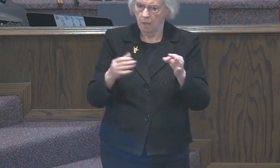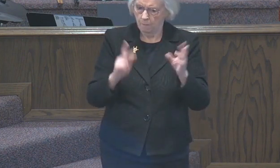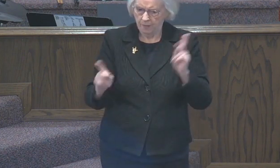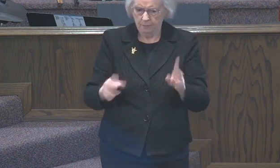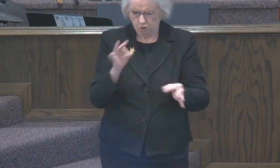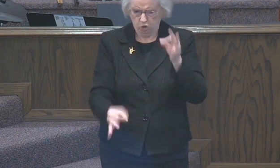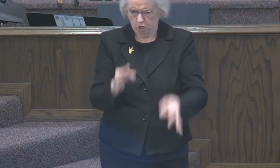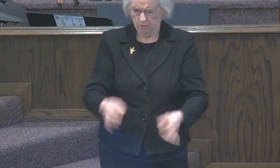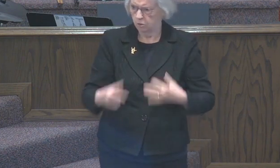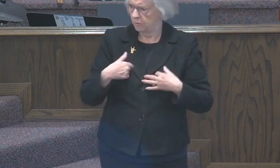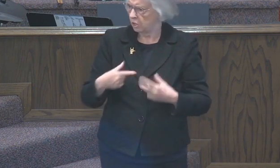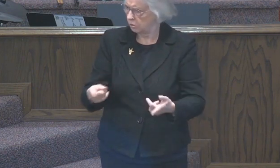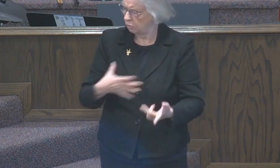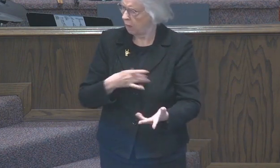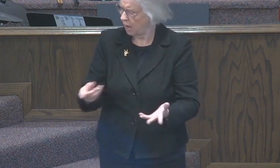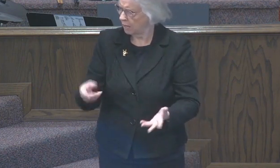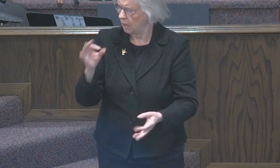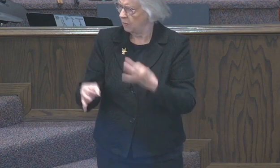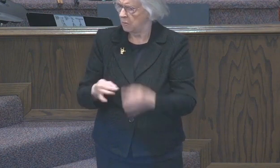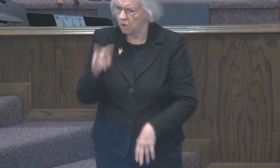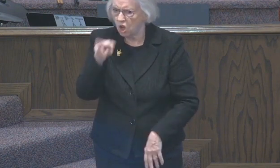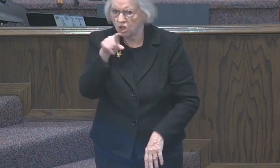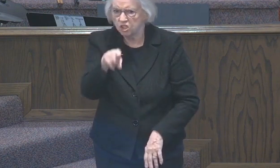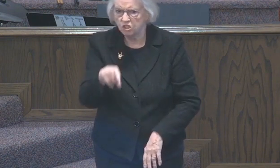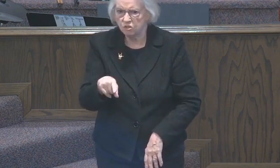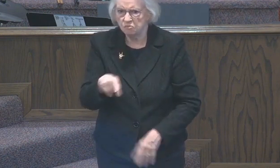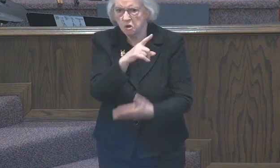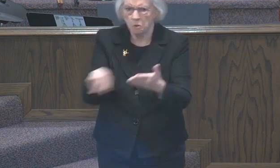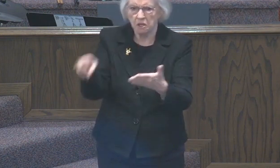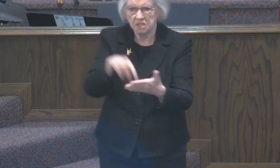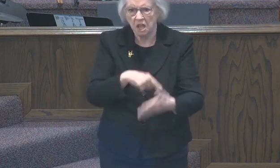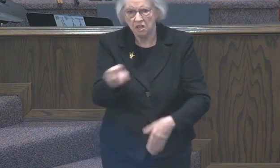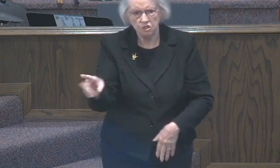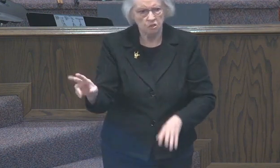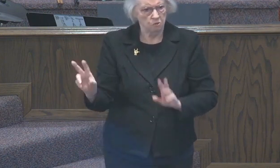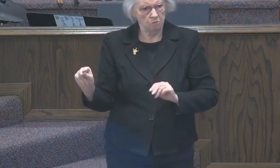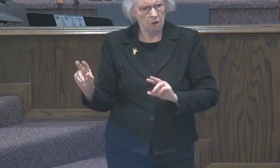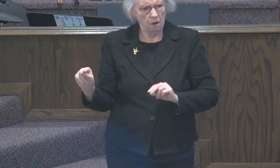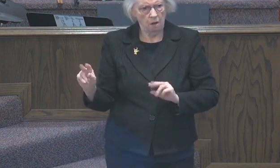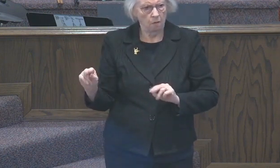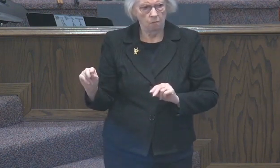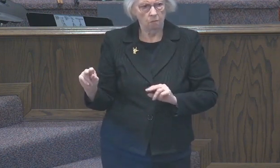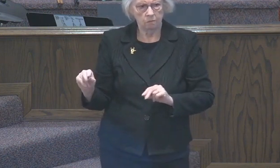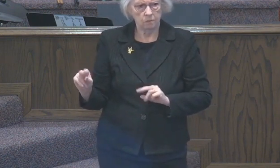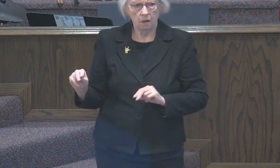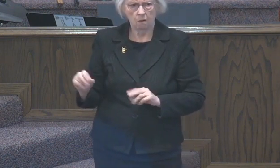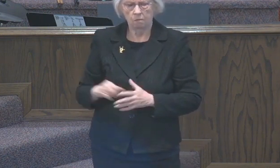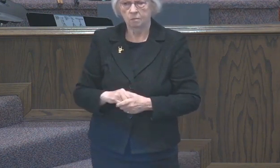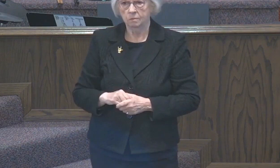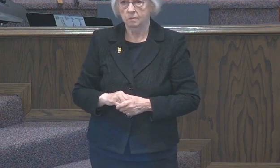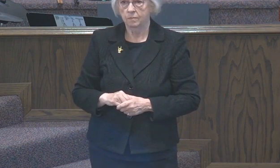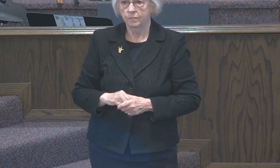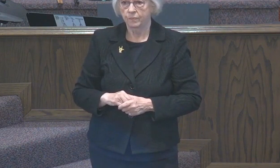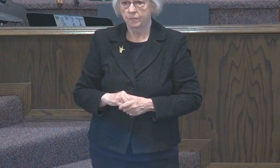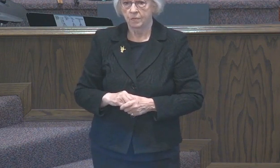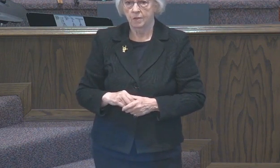So we want to judge, even though we don't want to be judged. And so we work through verses 1 through 12 as this